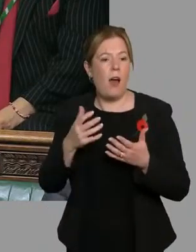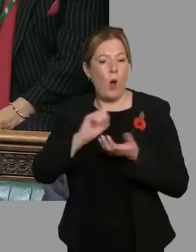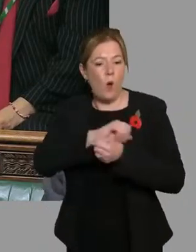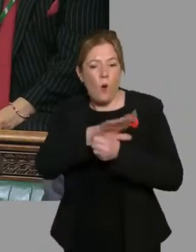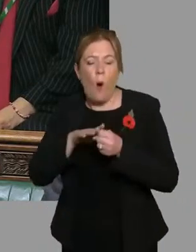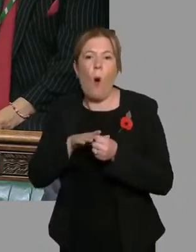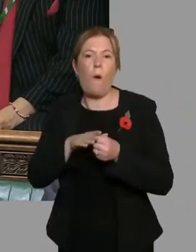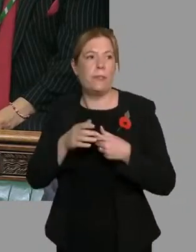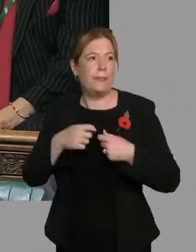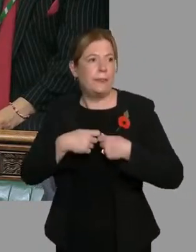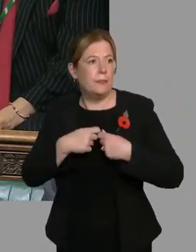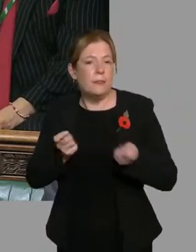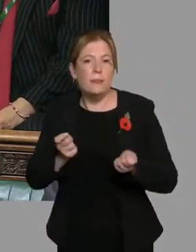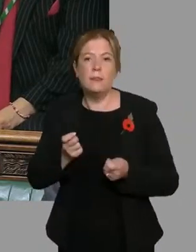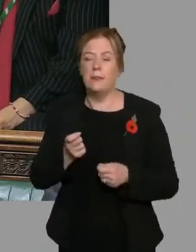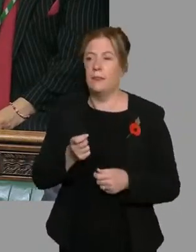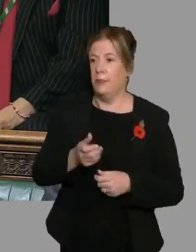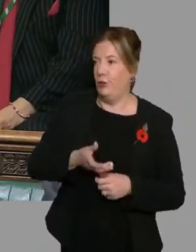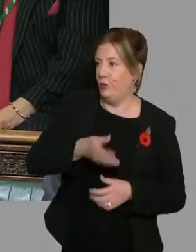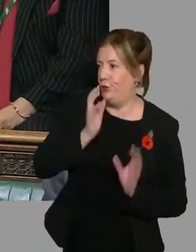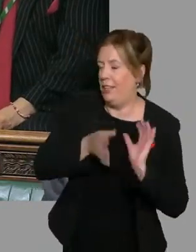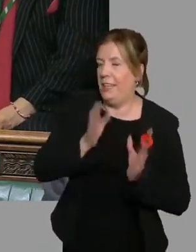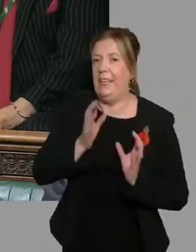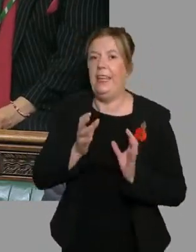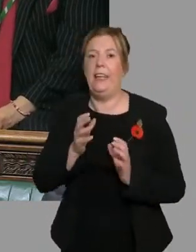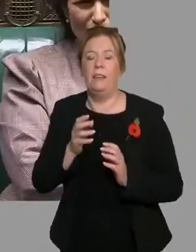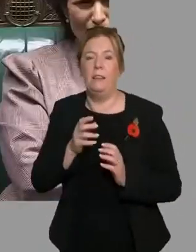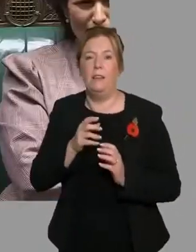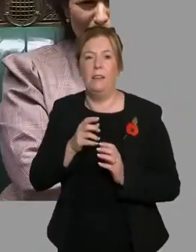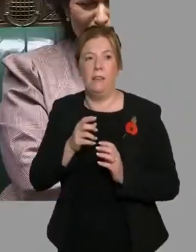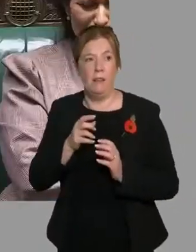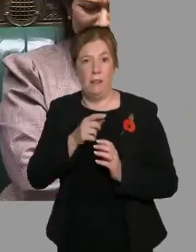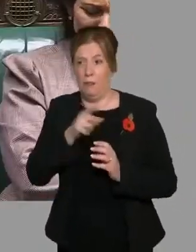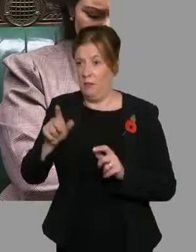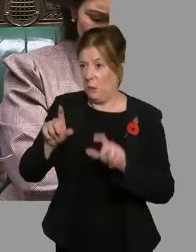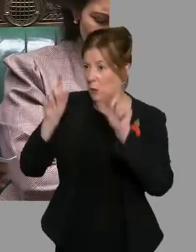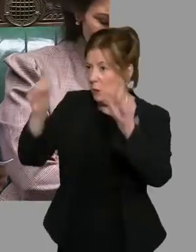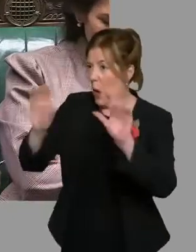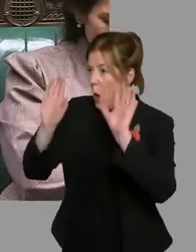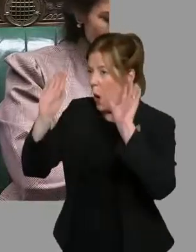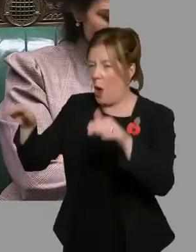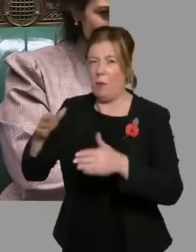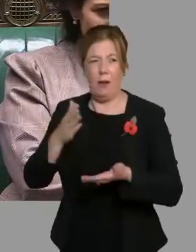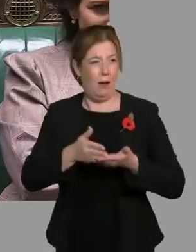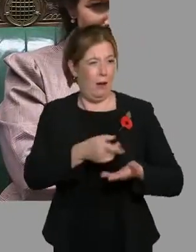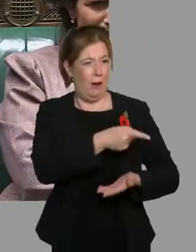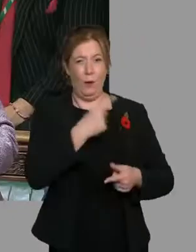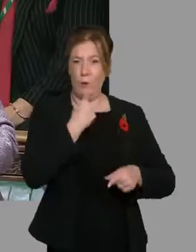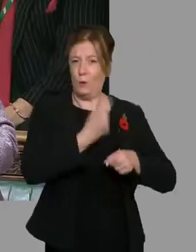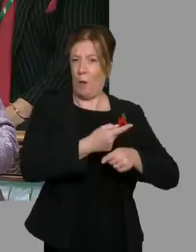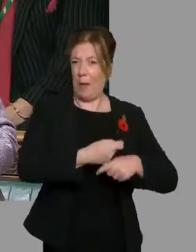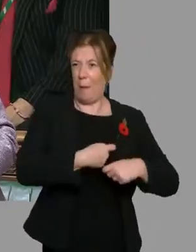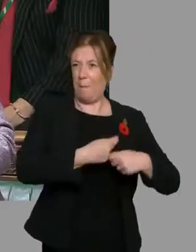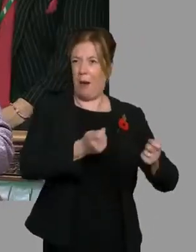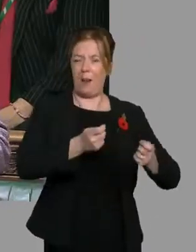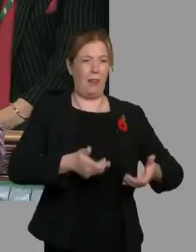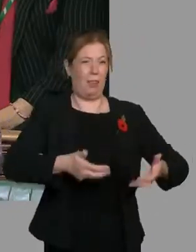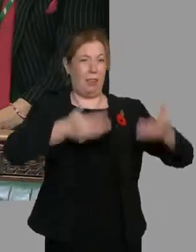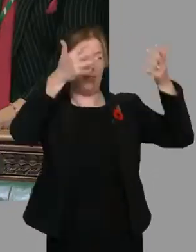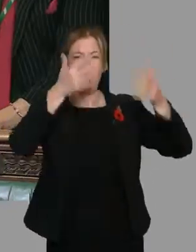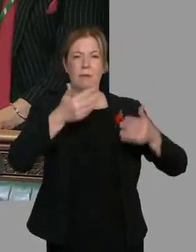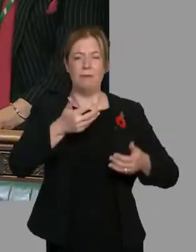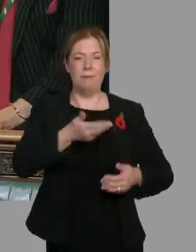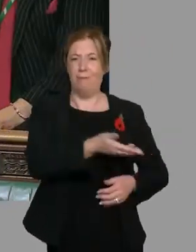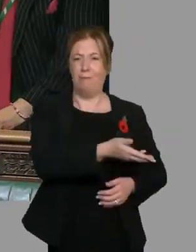at home, was all overblown. For the people and businesses in my constituency